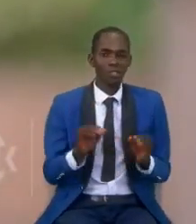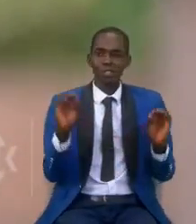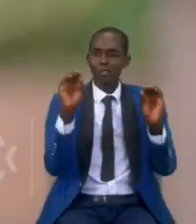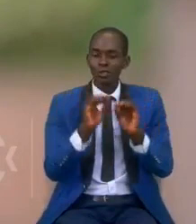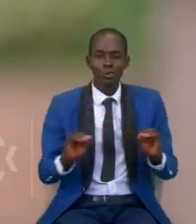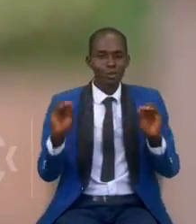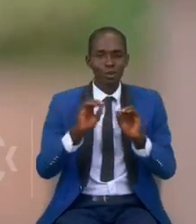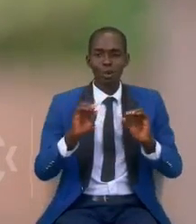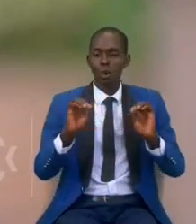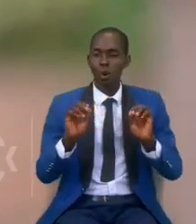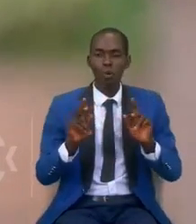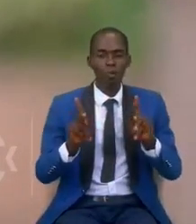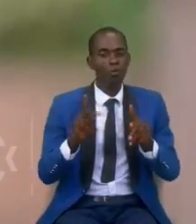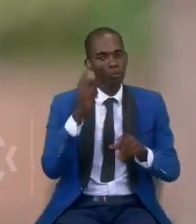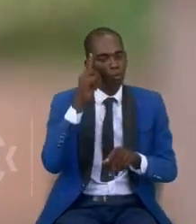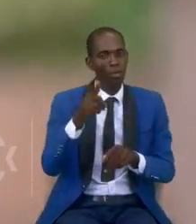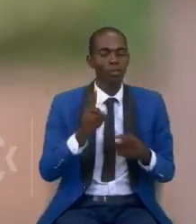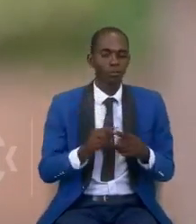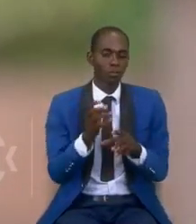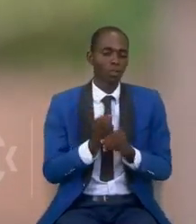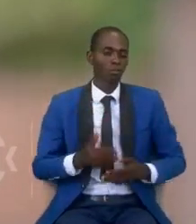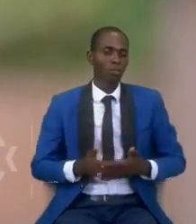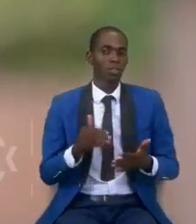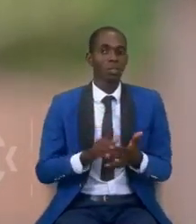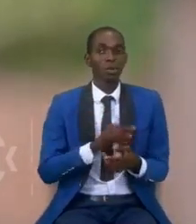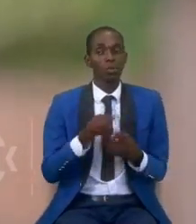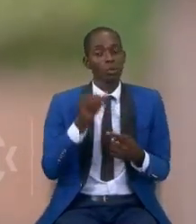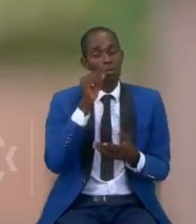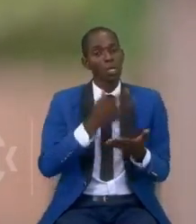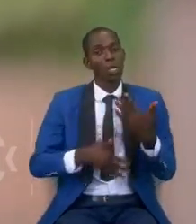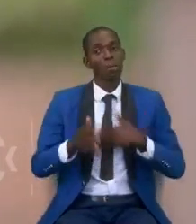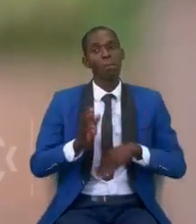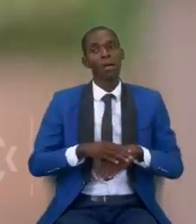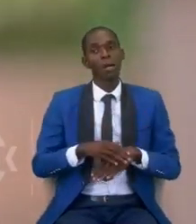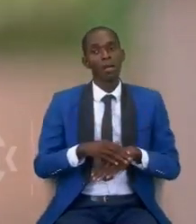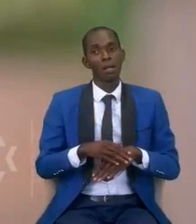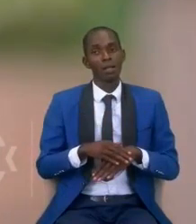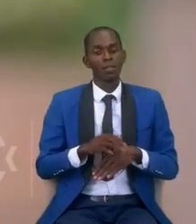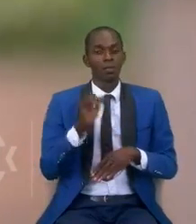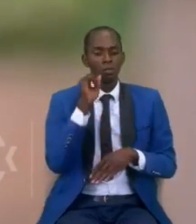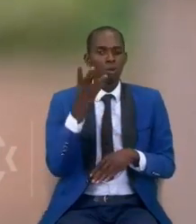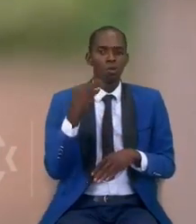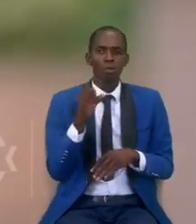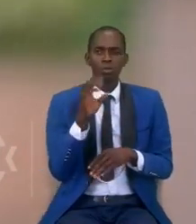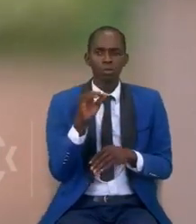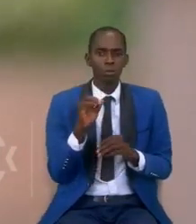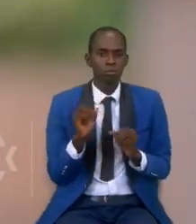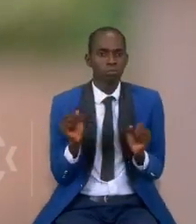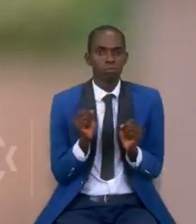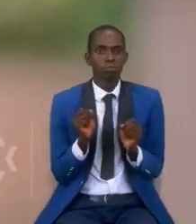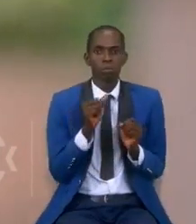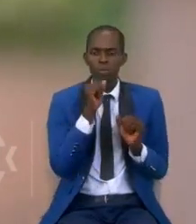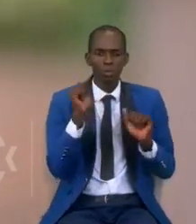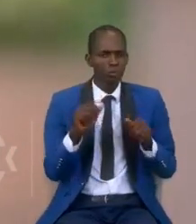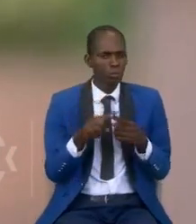so shocked. I couldn't believe it. I was like, where will I start from? So that